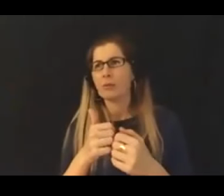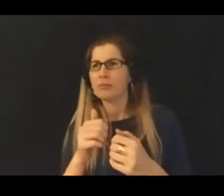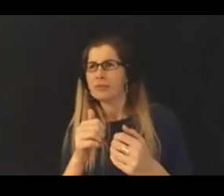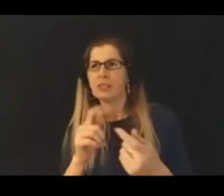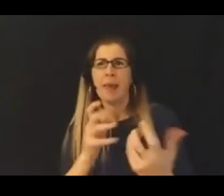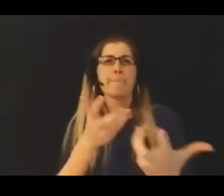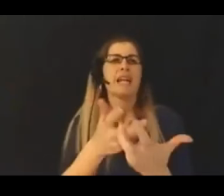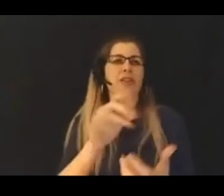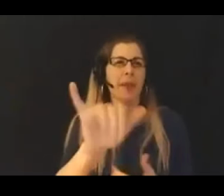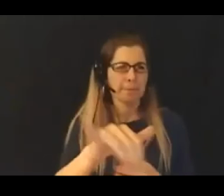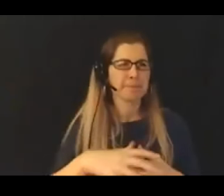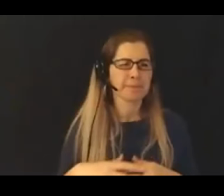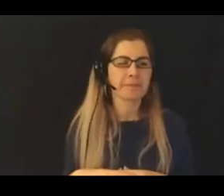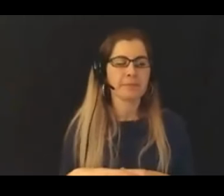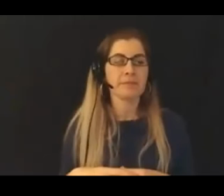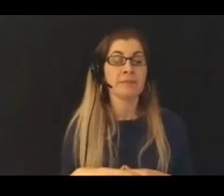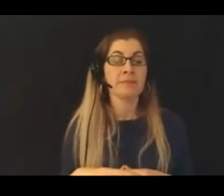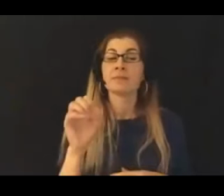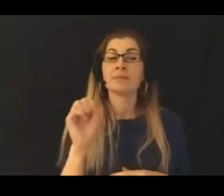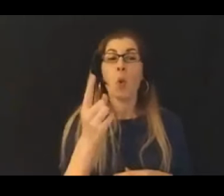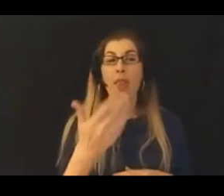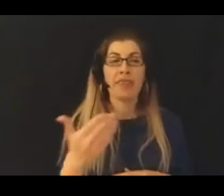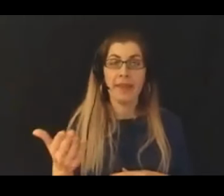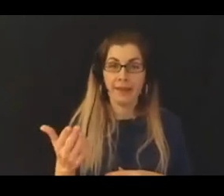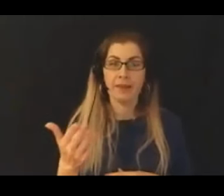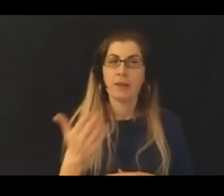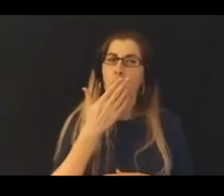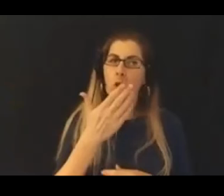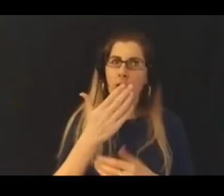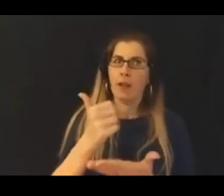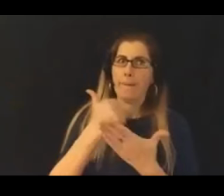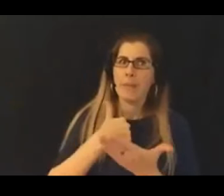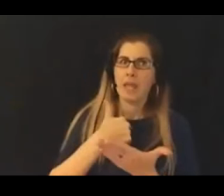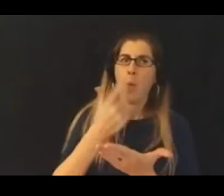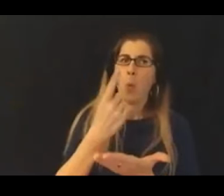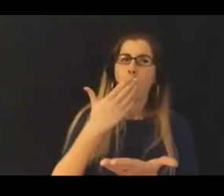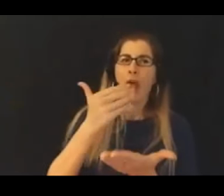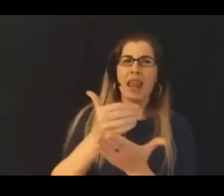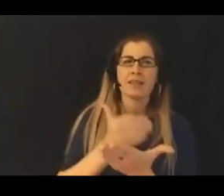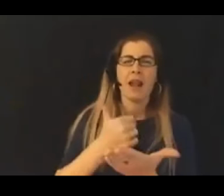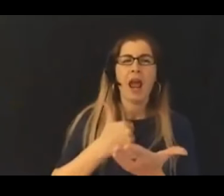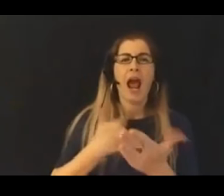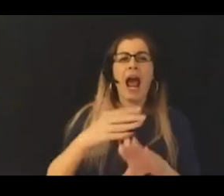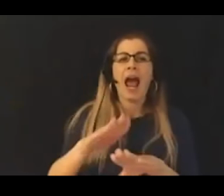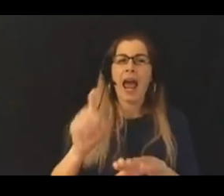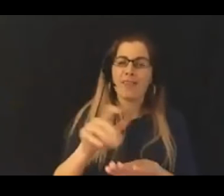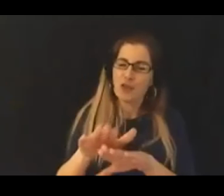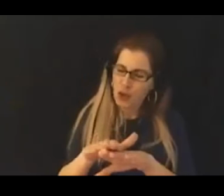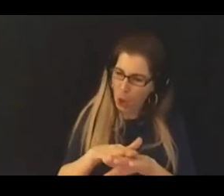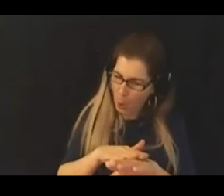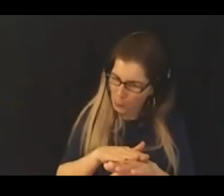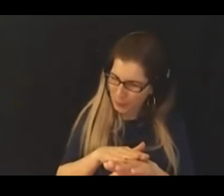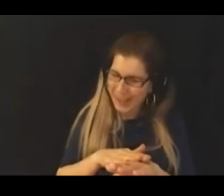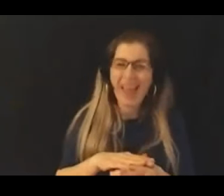best that we could. So one of the things that has been a good lesson for me is to slow down and clarify